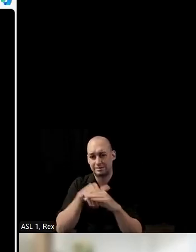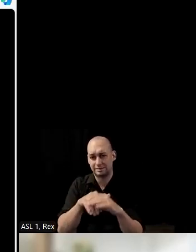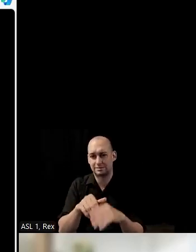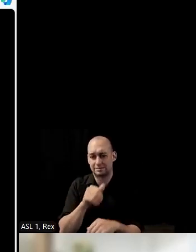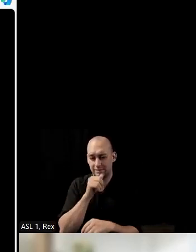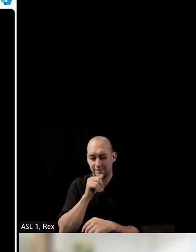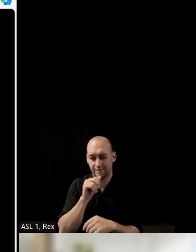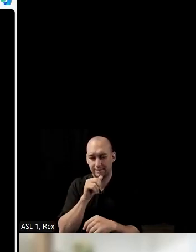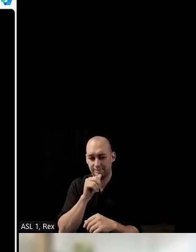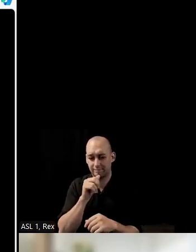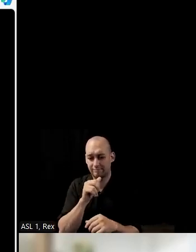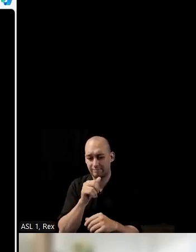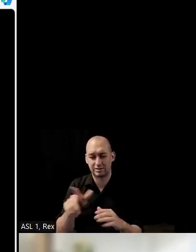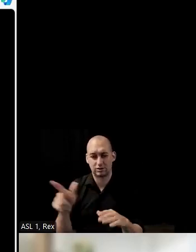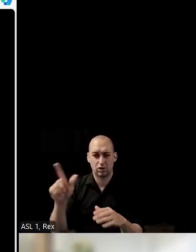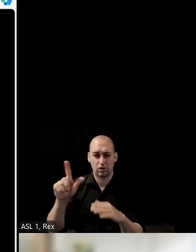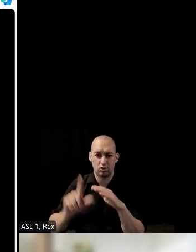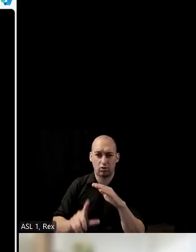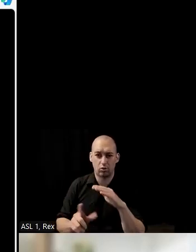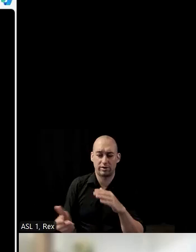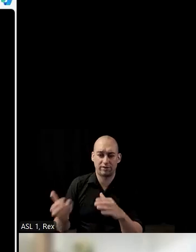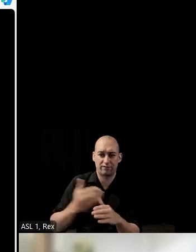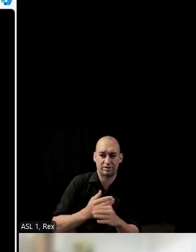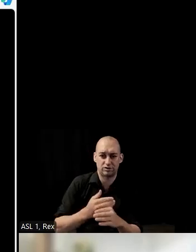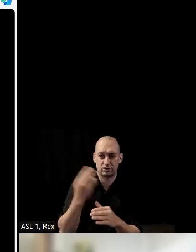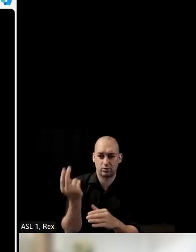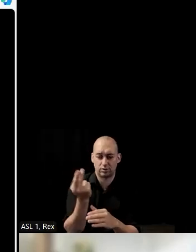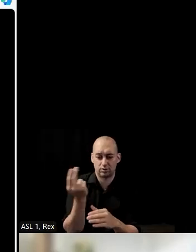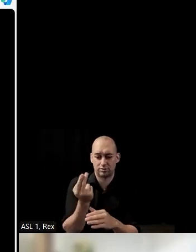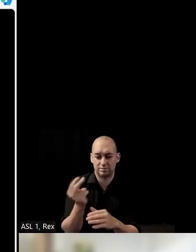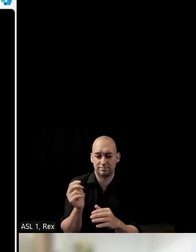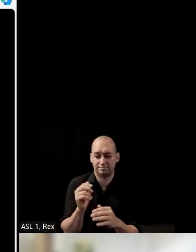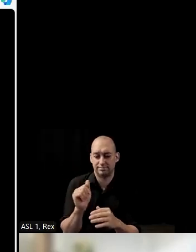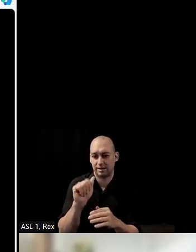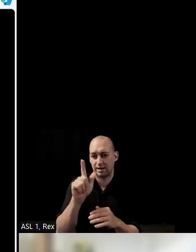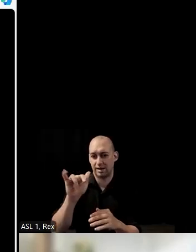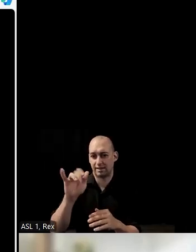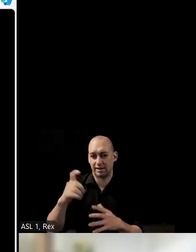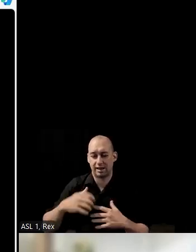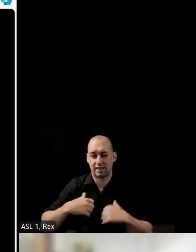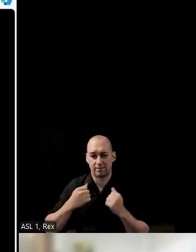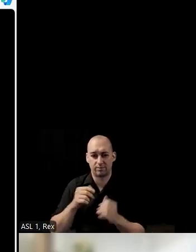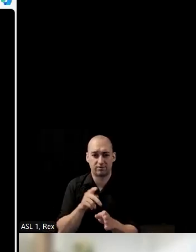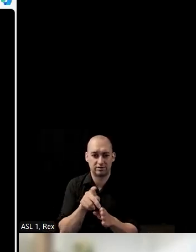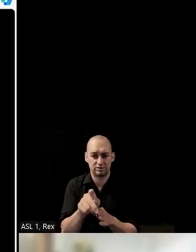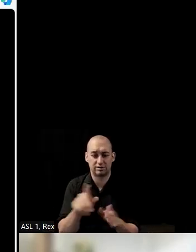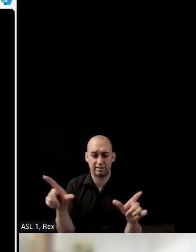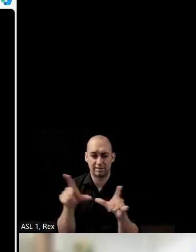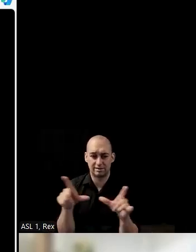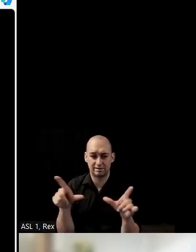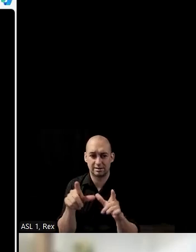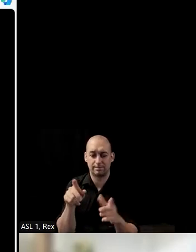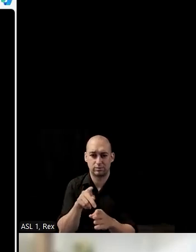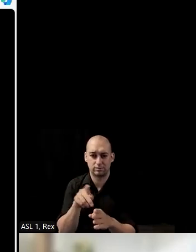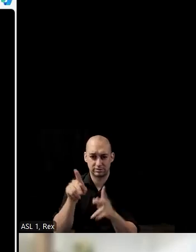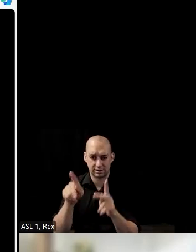Comparatively low intervention, since it's it actually uses allied health professionals instead of licensed personnel.